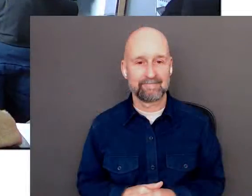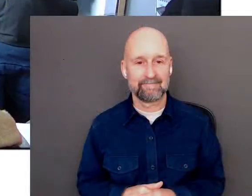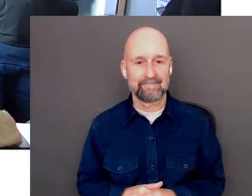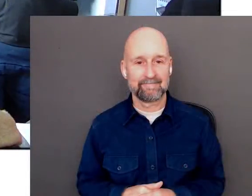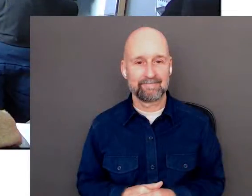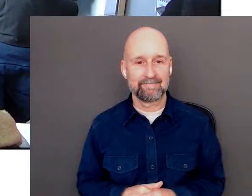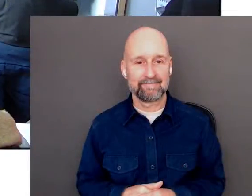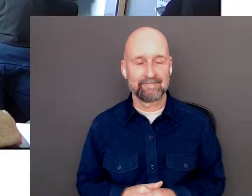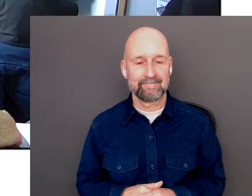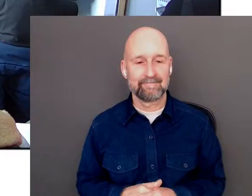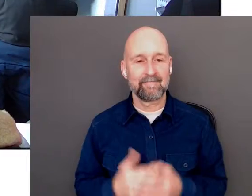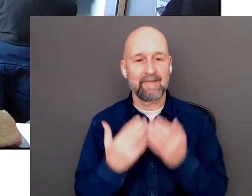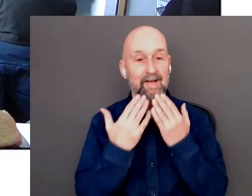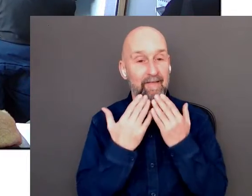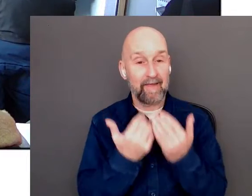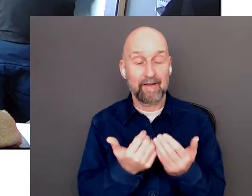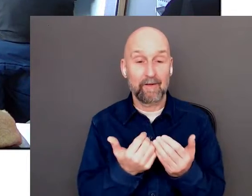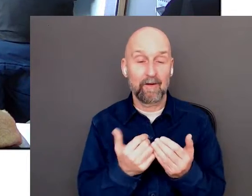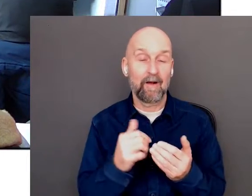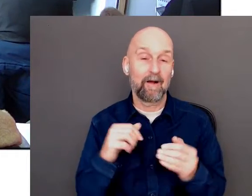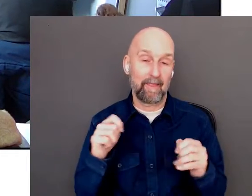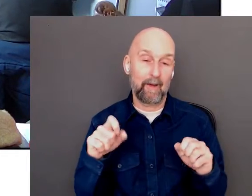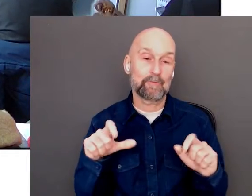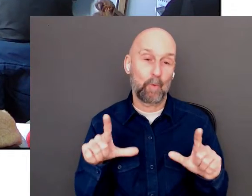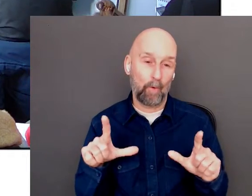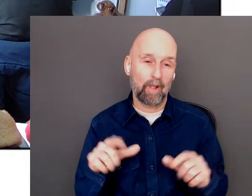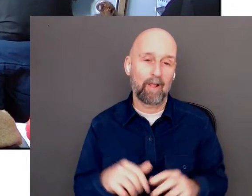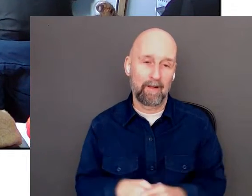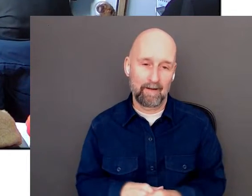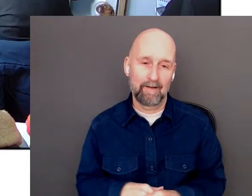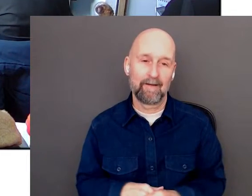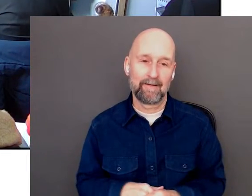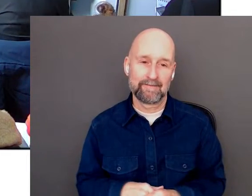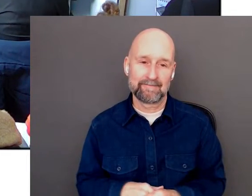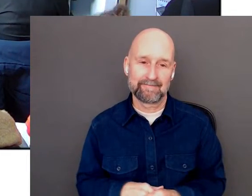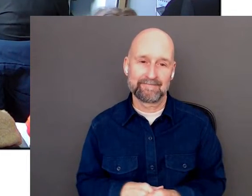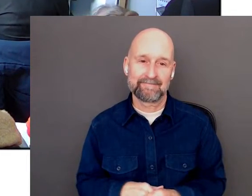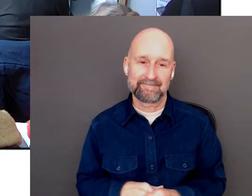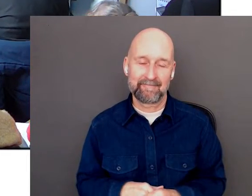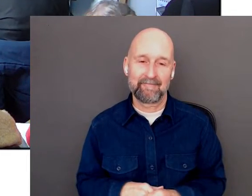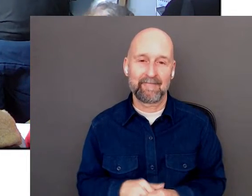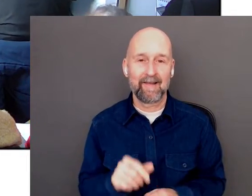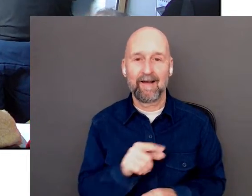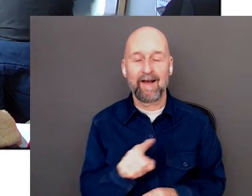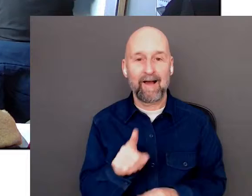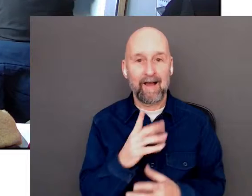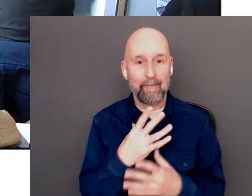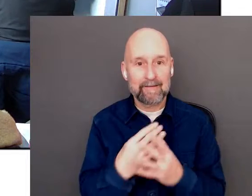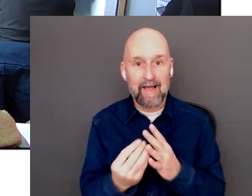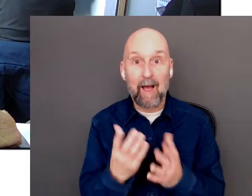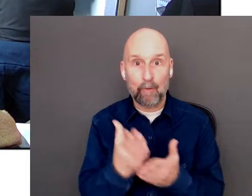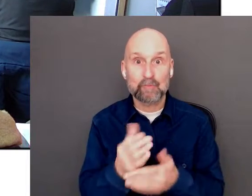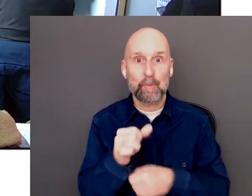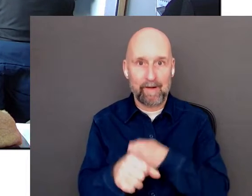Thank you. That was really cool. Thanks. I felt that was immersive, and now I feel inspired to be interactive.